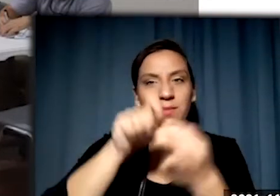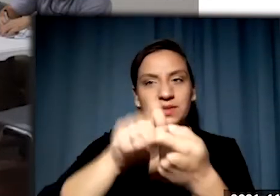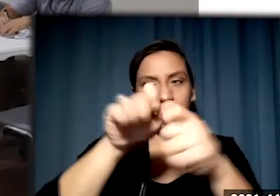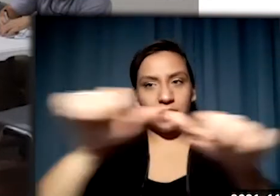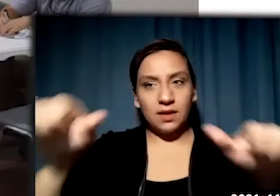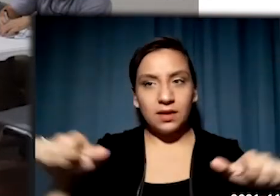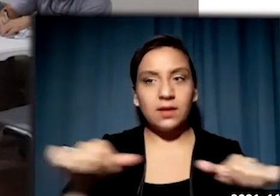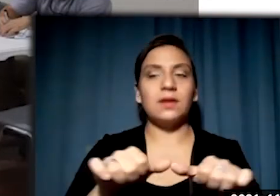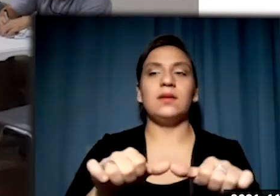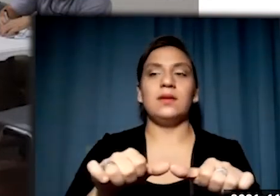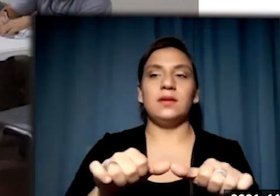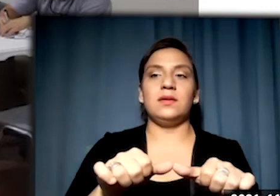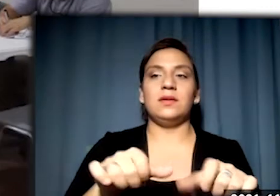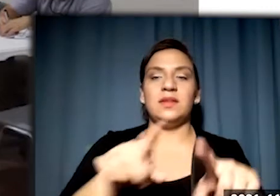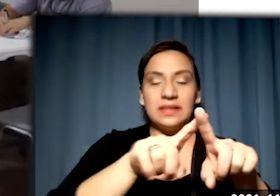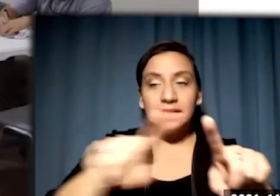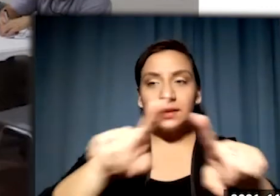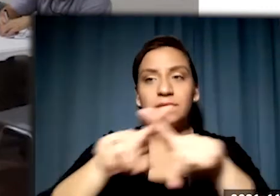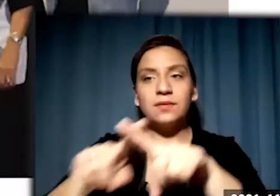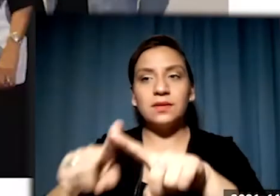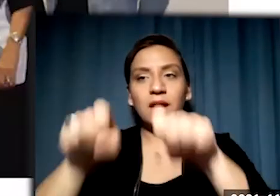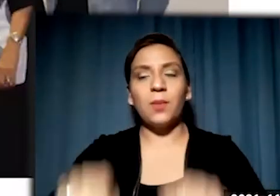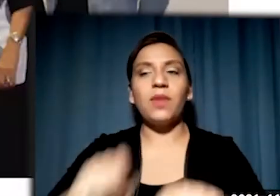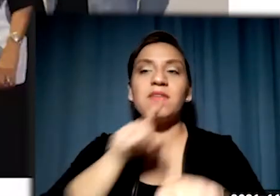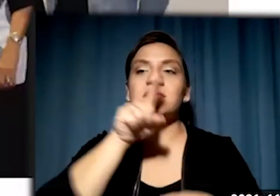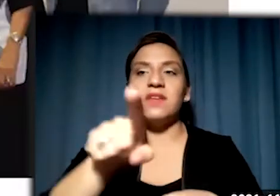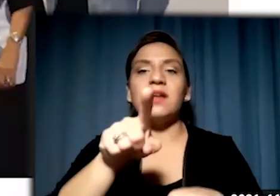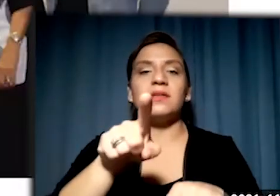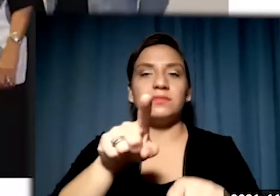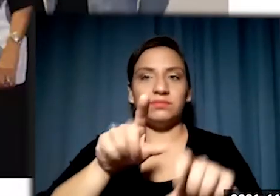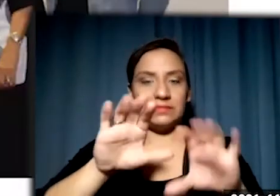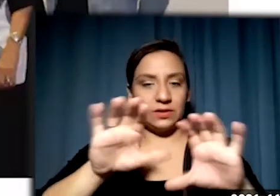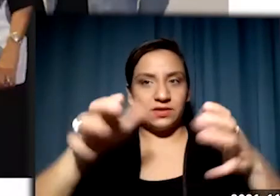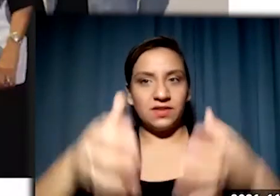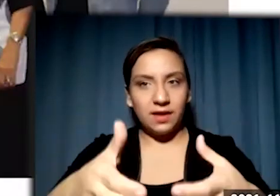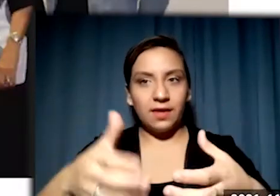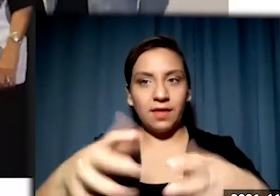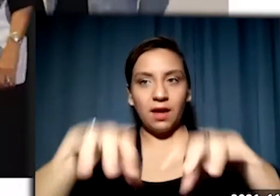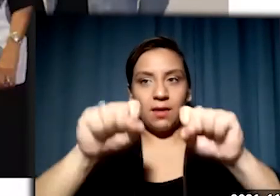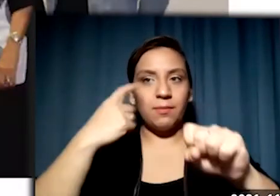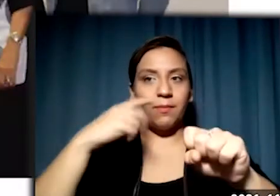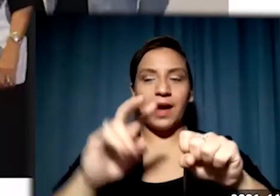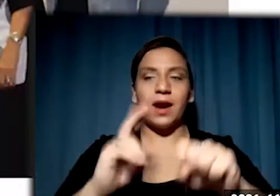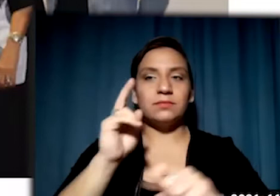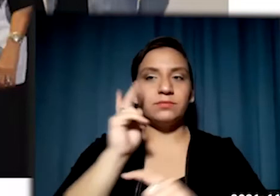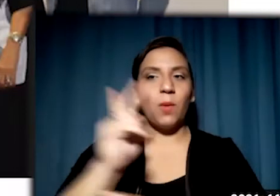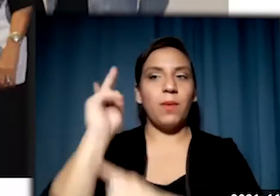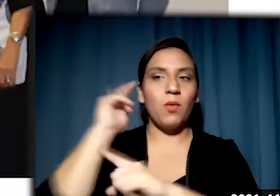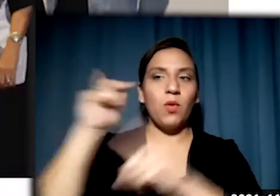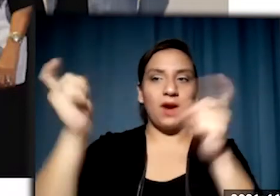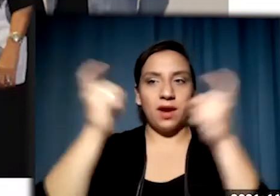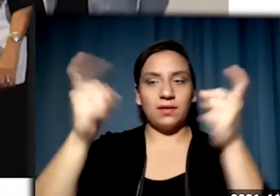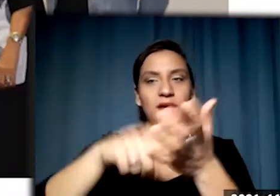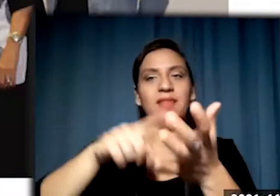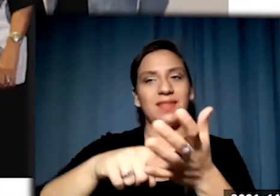considered to commemorate the historic event. In this encounter, we had the representation of the Institute of